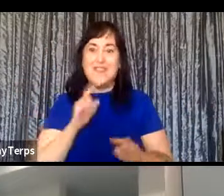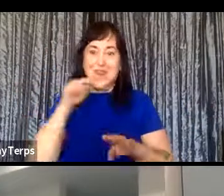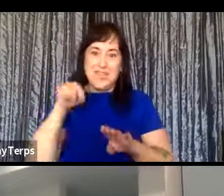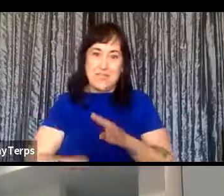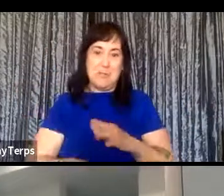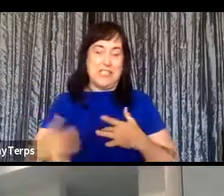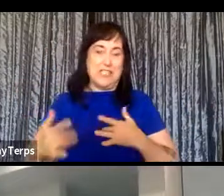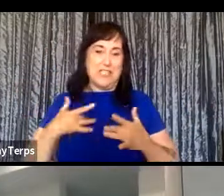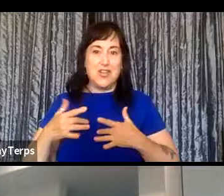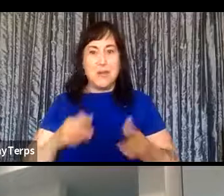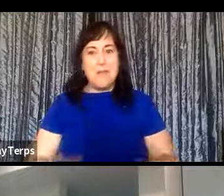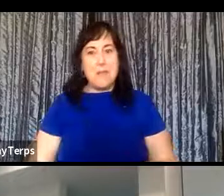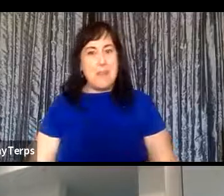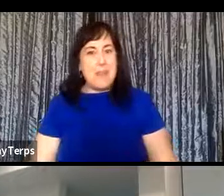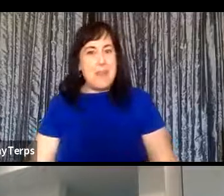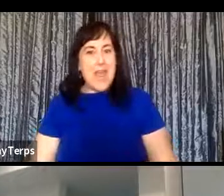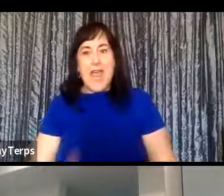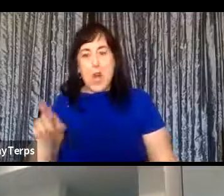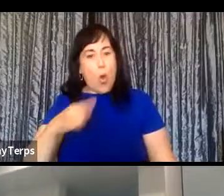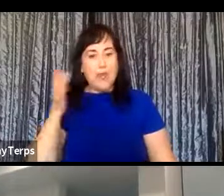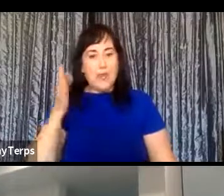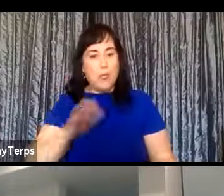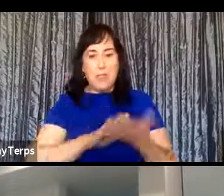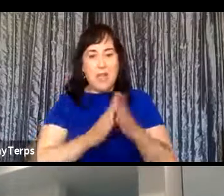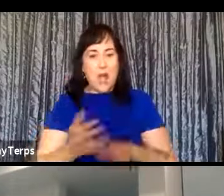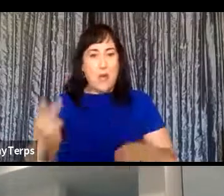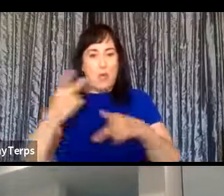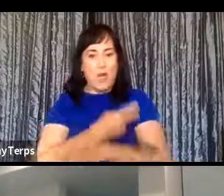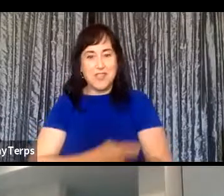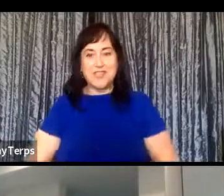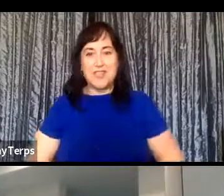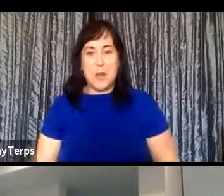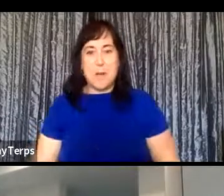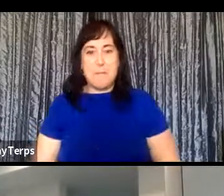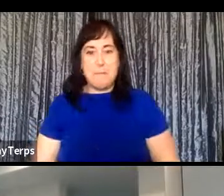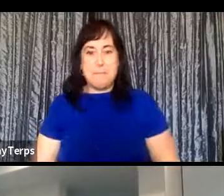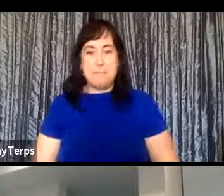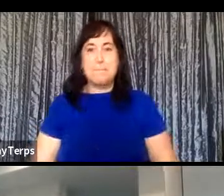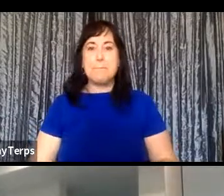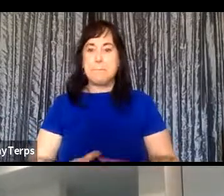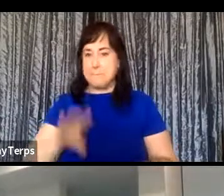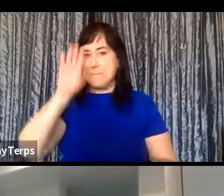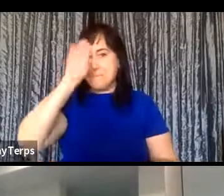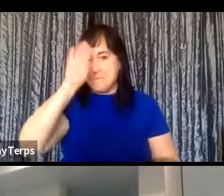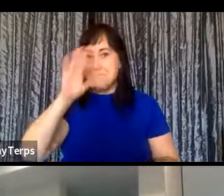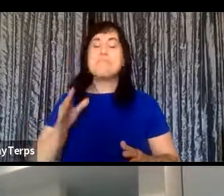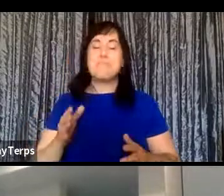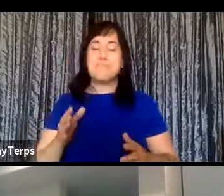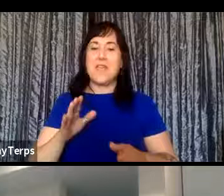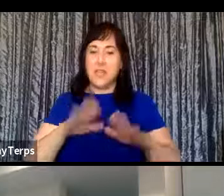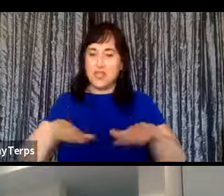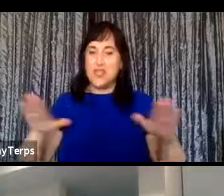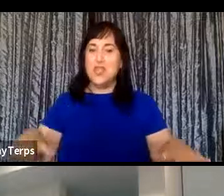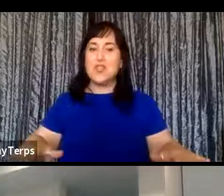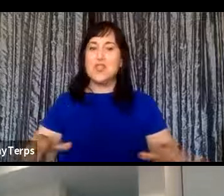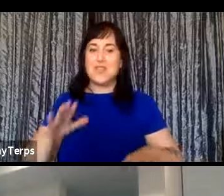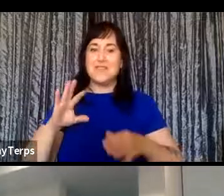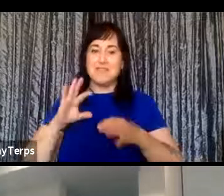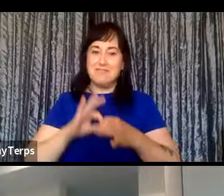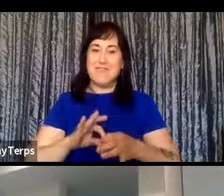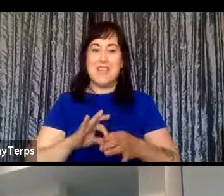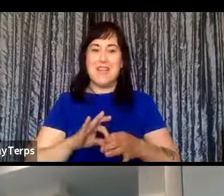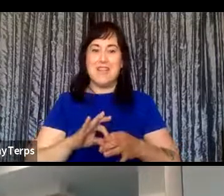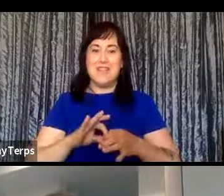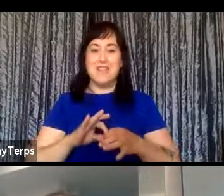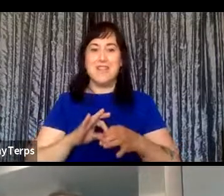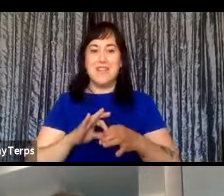So, you know, and it's only going to get worse. It's only going to get worse. But I'm aware that there are children who are on this call. So I'm going to